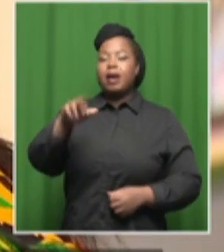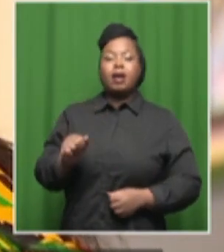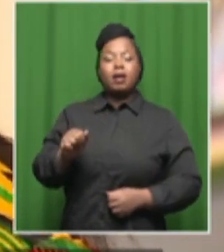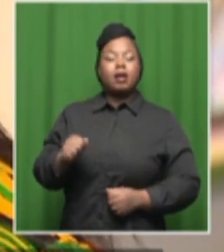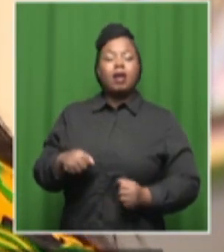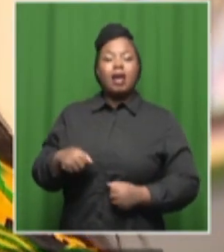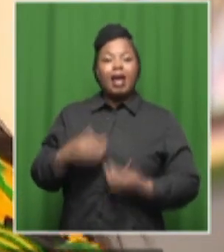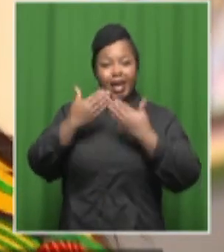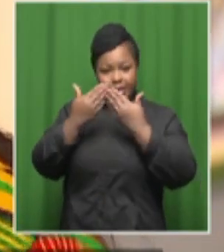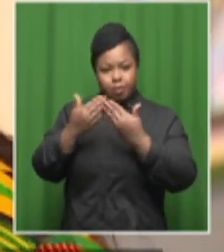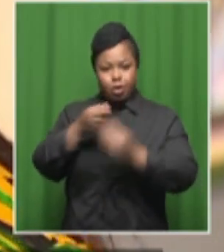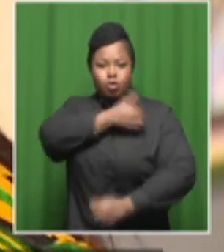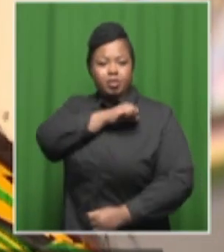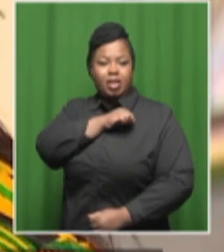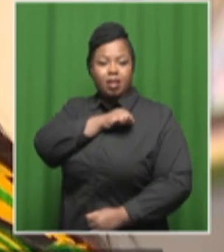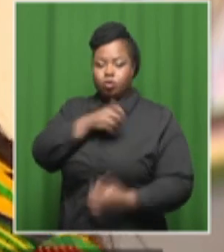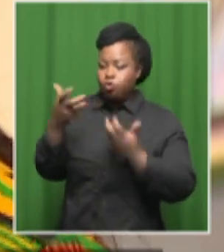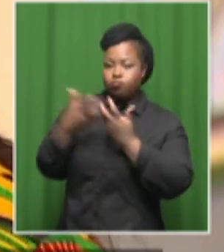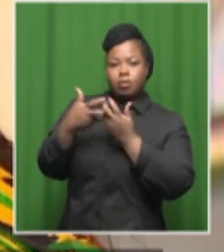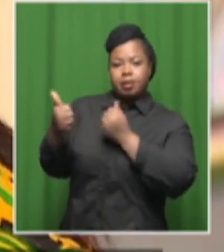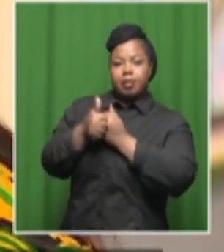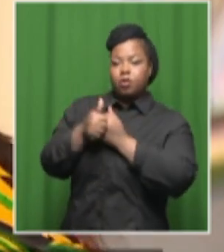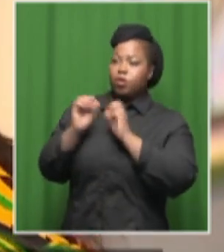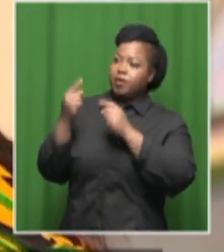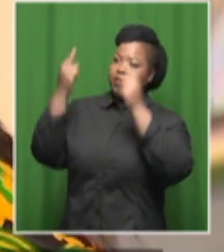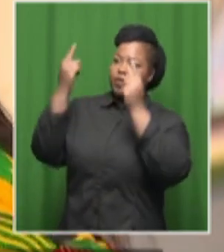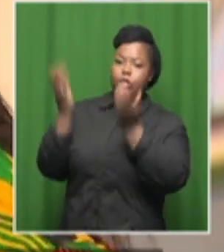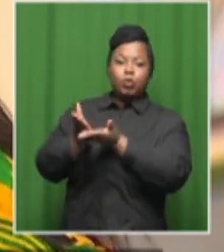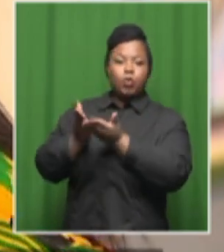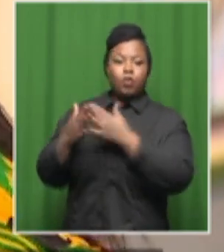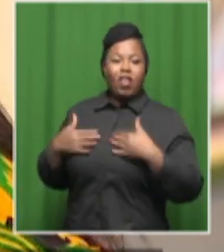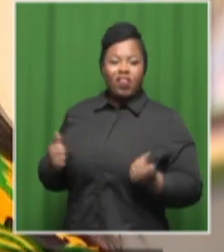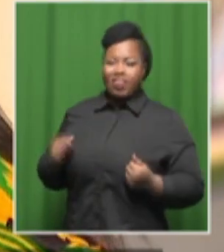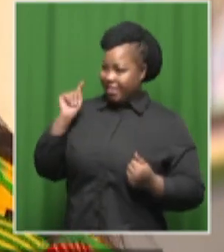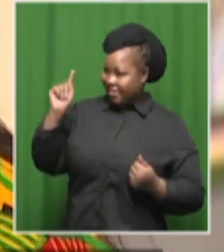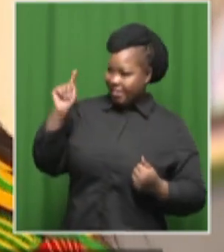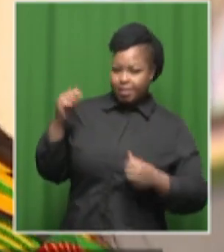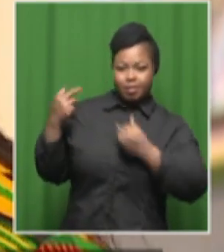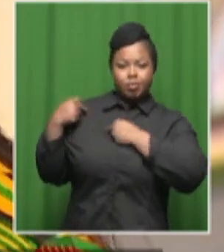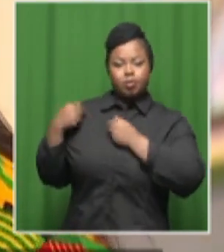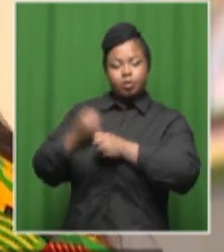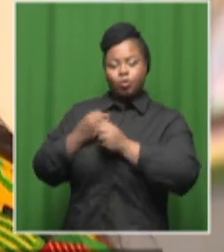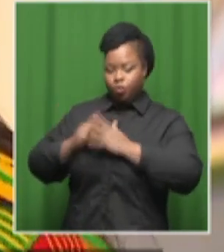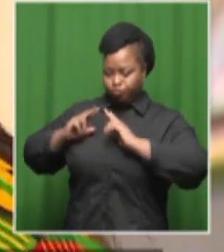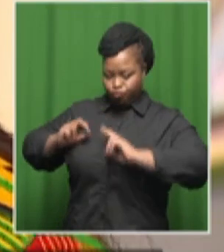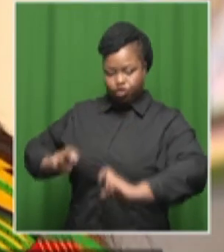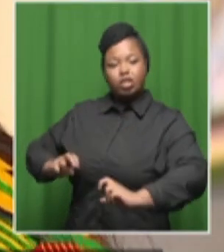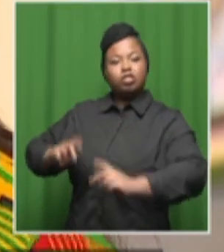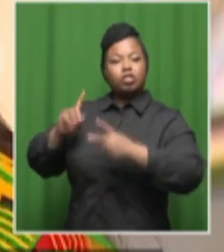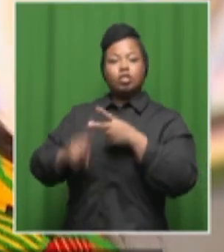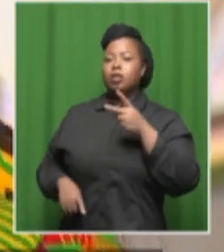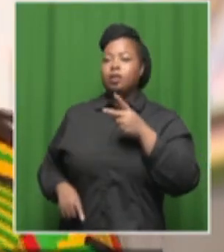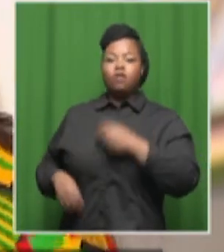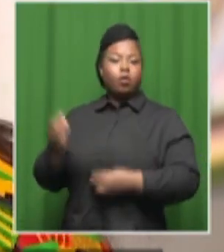School of Health. And these are the ones that are actually running in terms of research, in terms of making sure that we have data, in terms of making